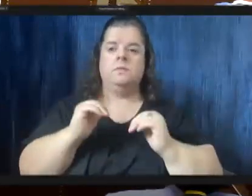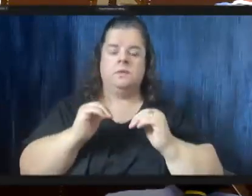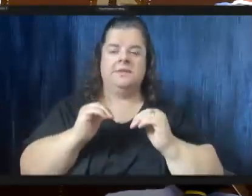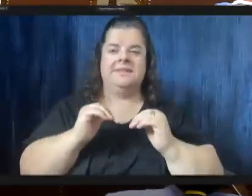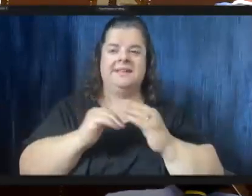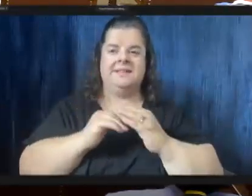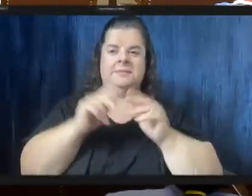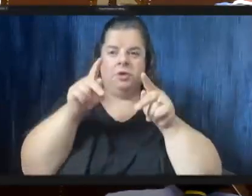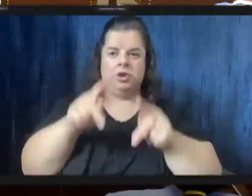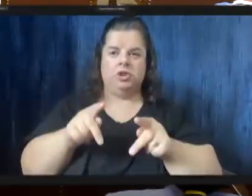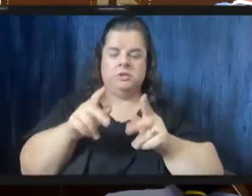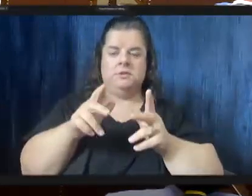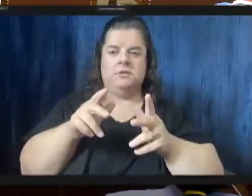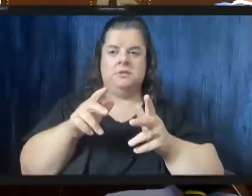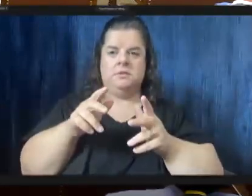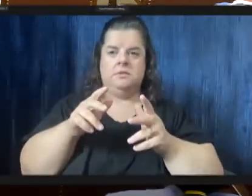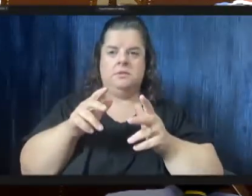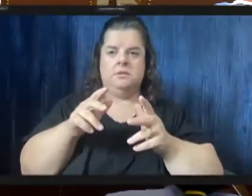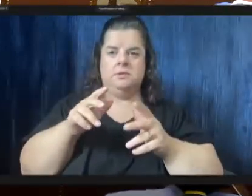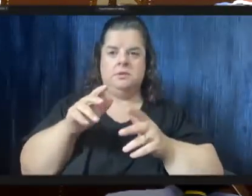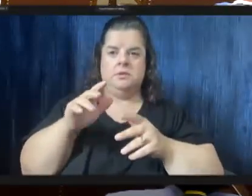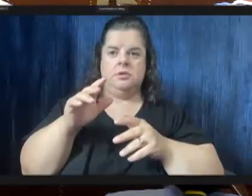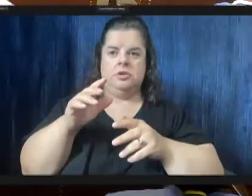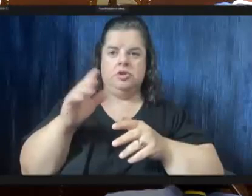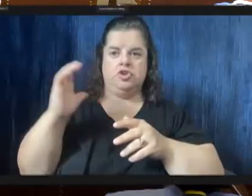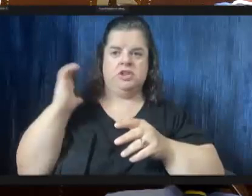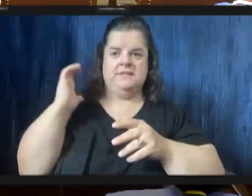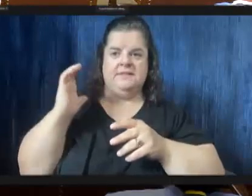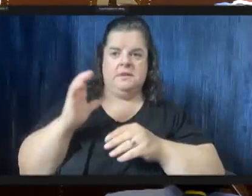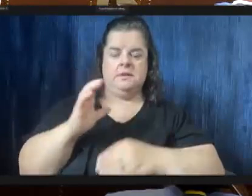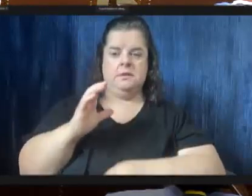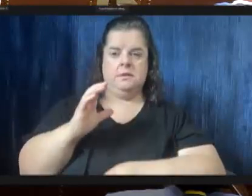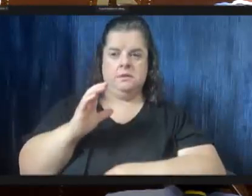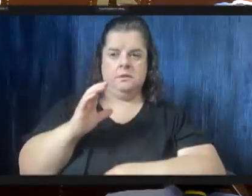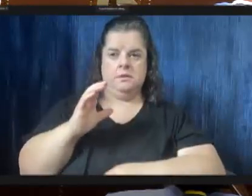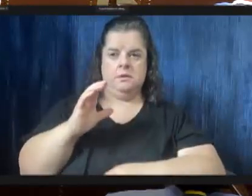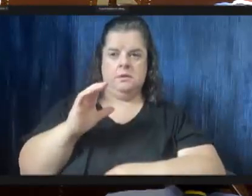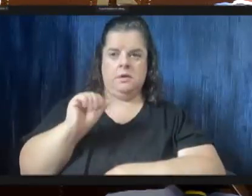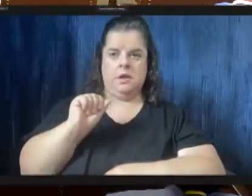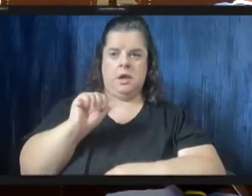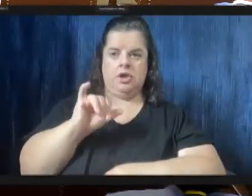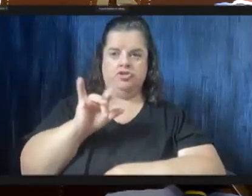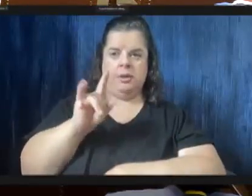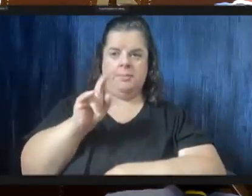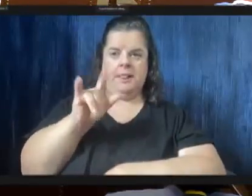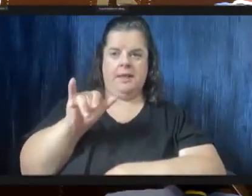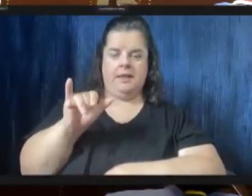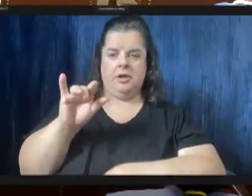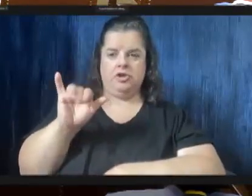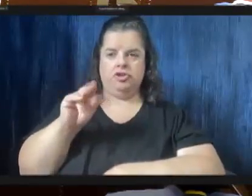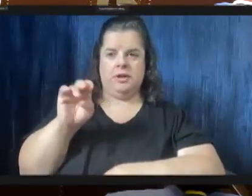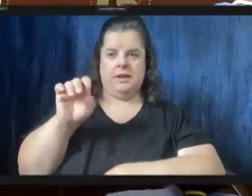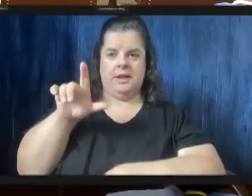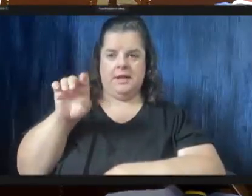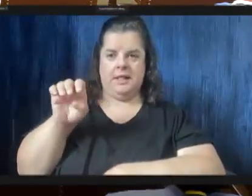registered speaker is Chief Ajabalit Chanel